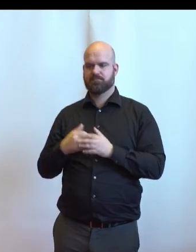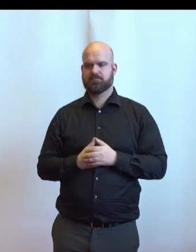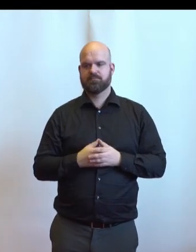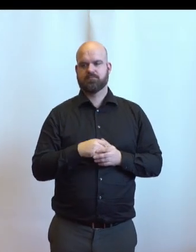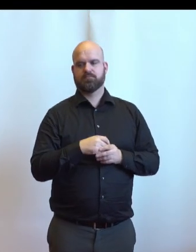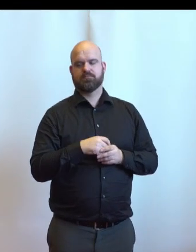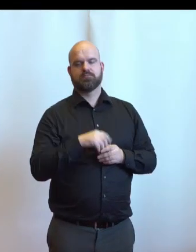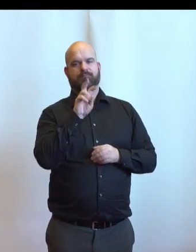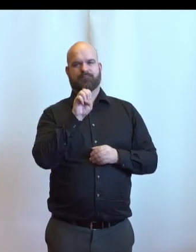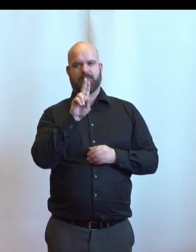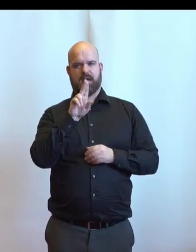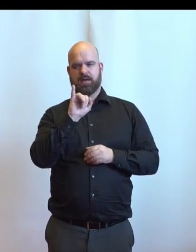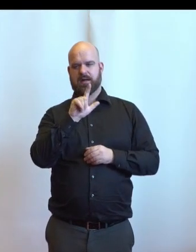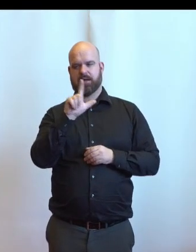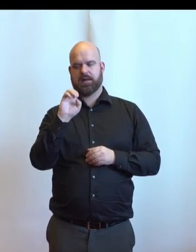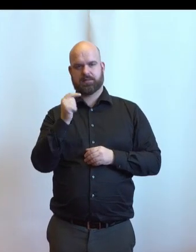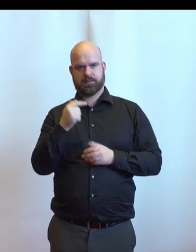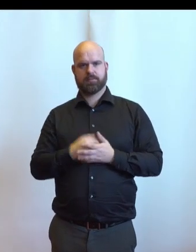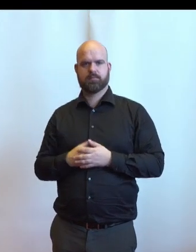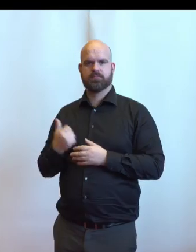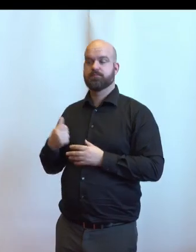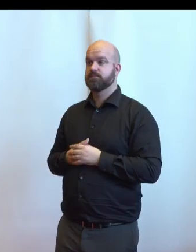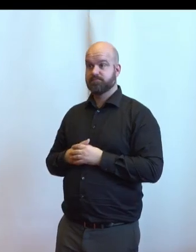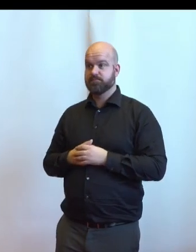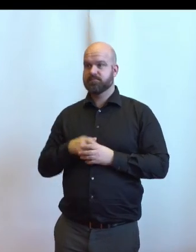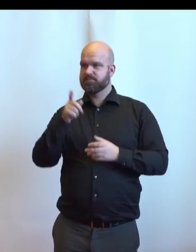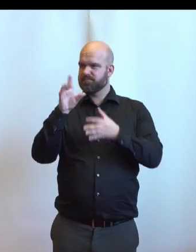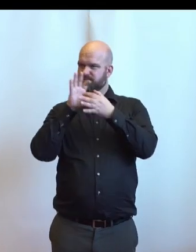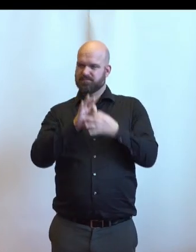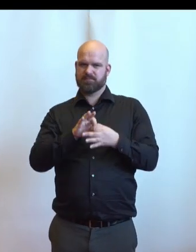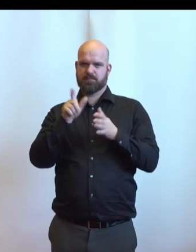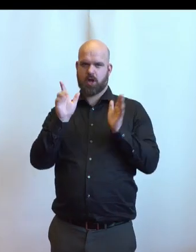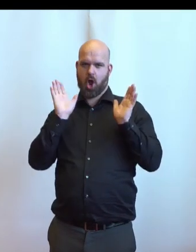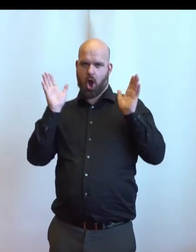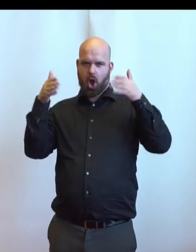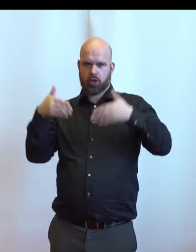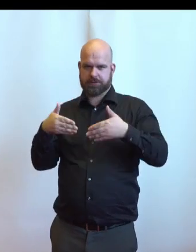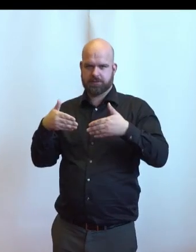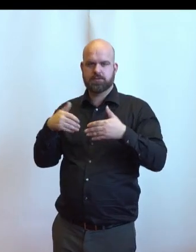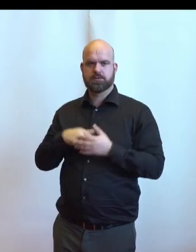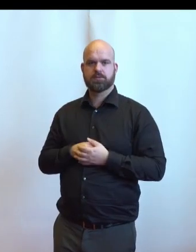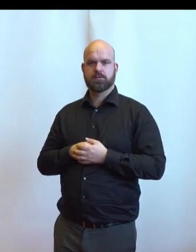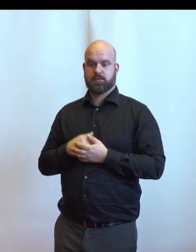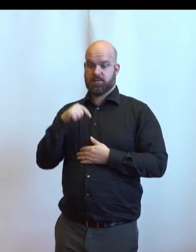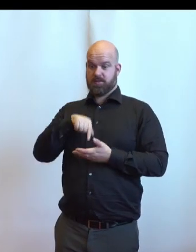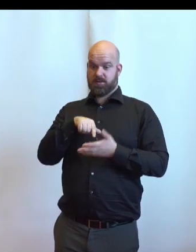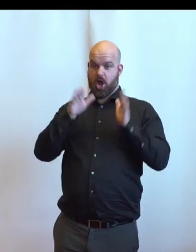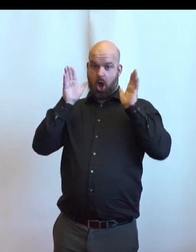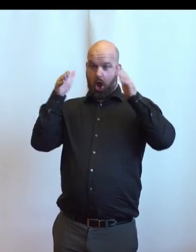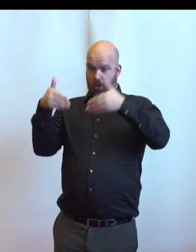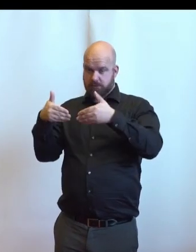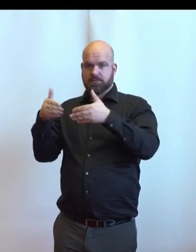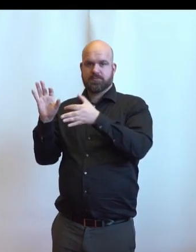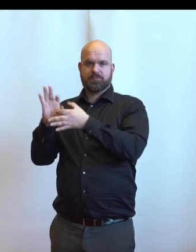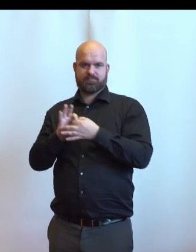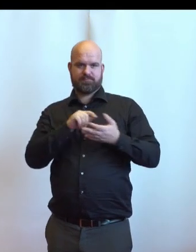spectrum. Actually, IBM leveraged our artificial intelligence robot, which is called Watson,